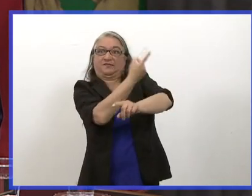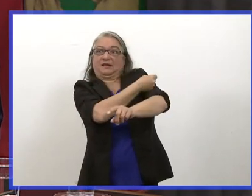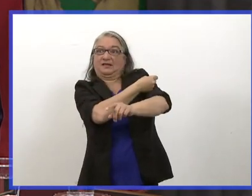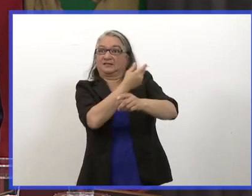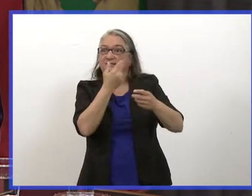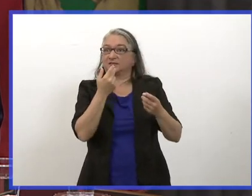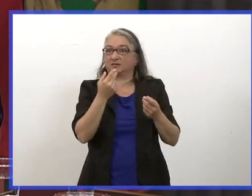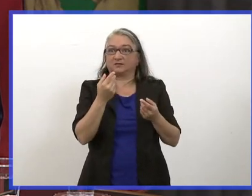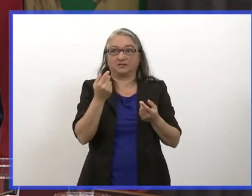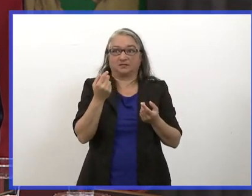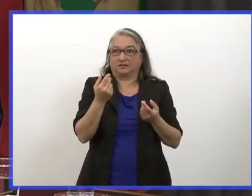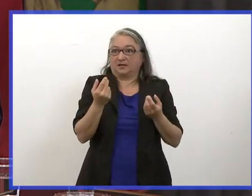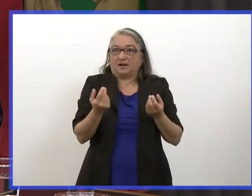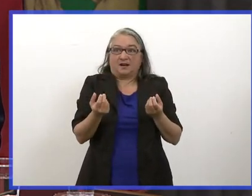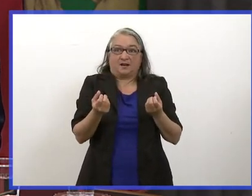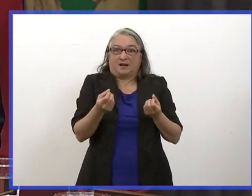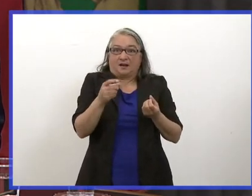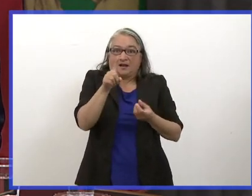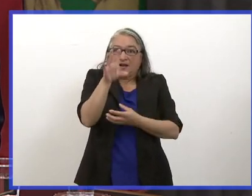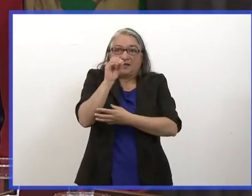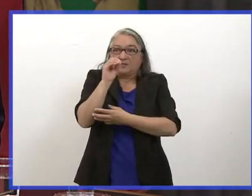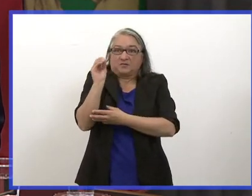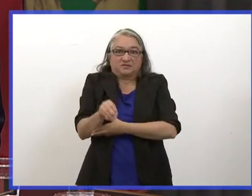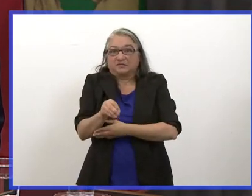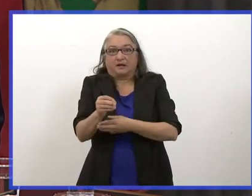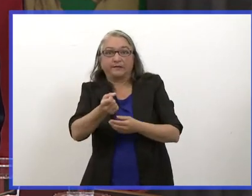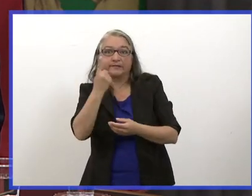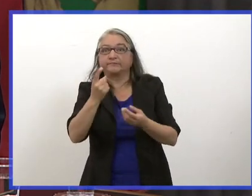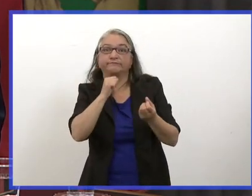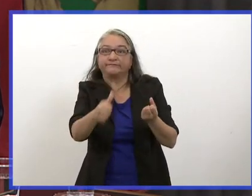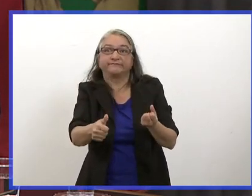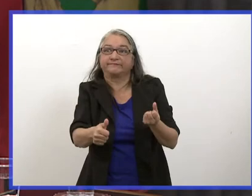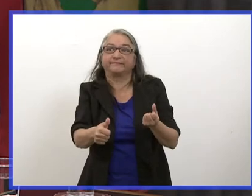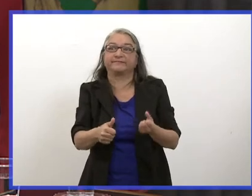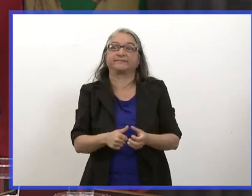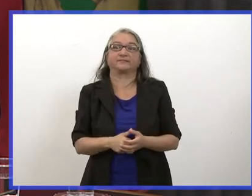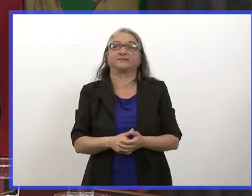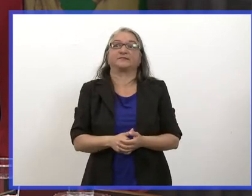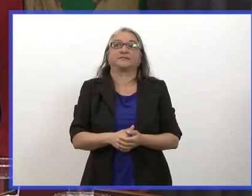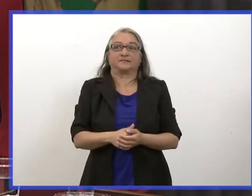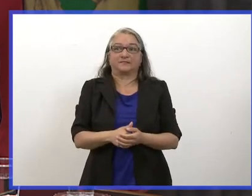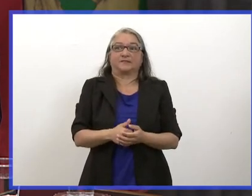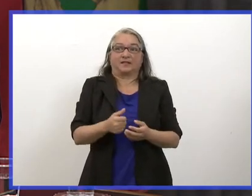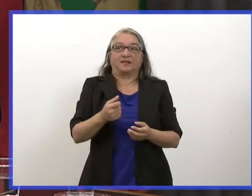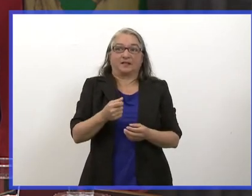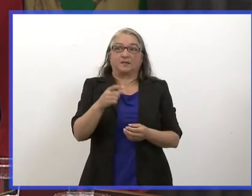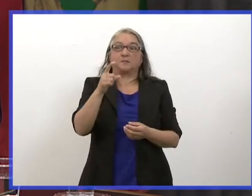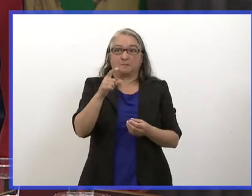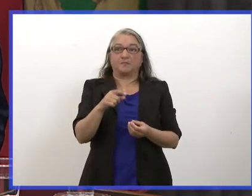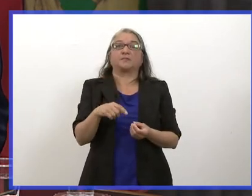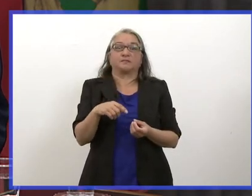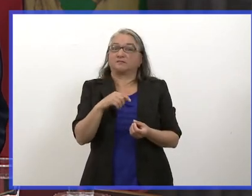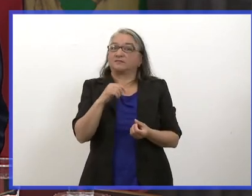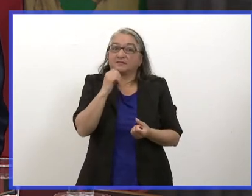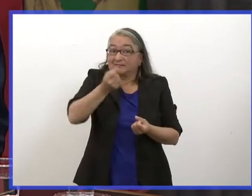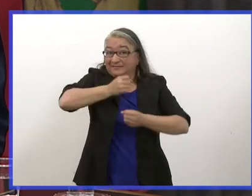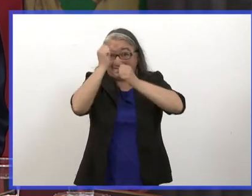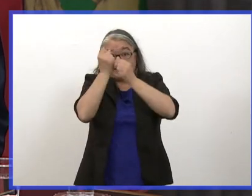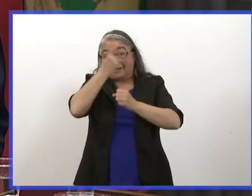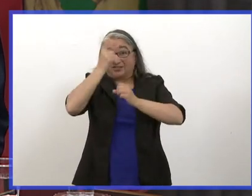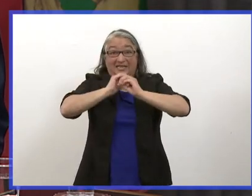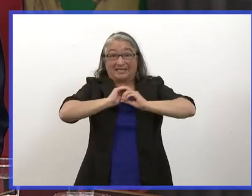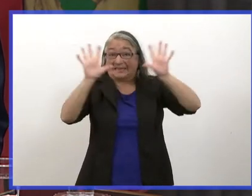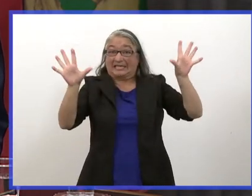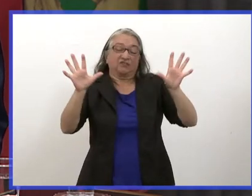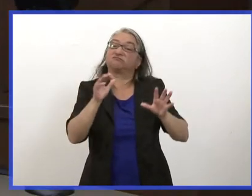move forward. Stick to the fundamentals. Stay home as much as possible for the next couple of weeks. We'll get through this together. Thank you. Look forward to